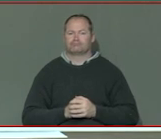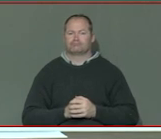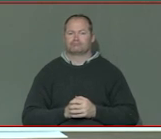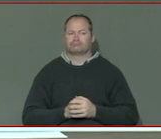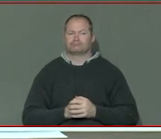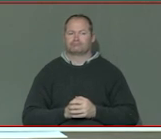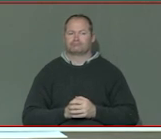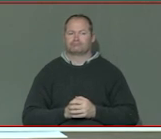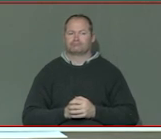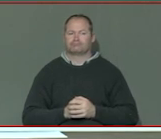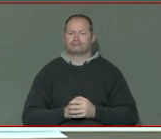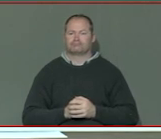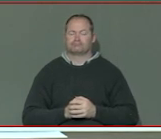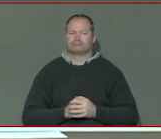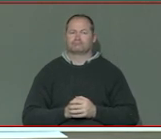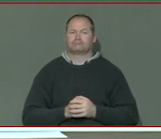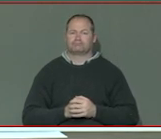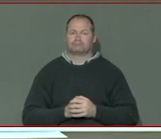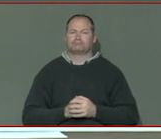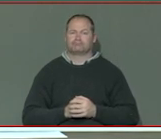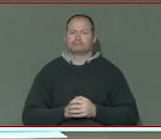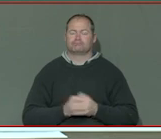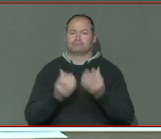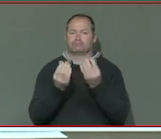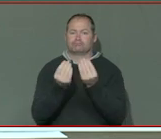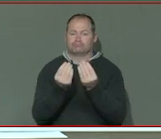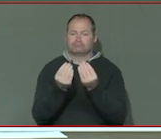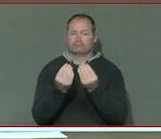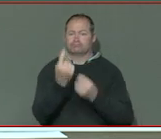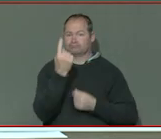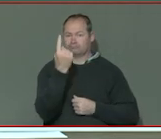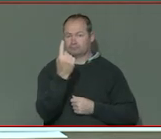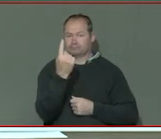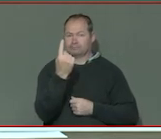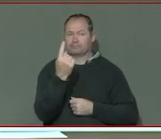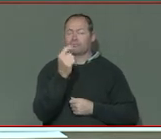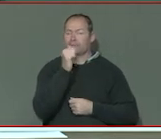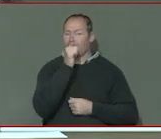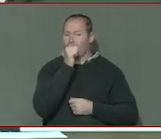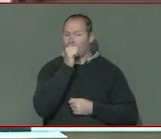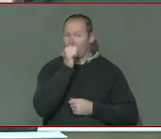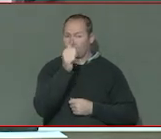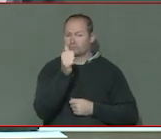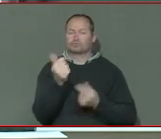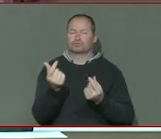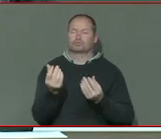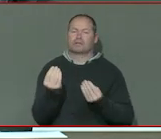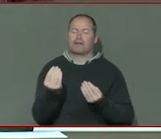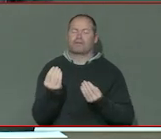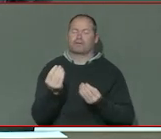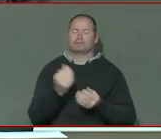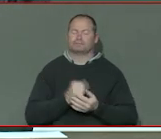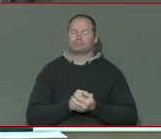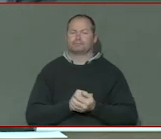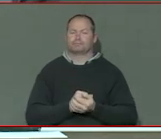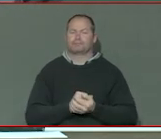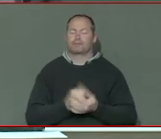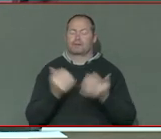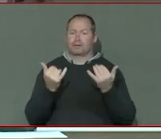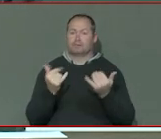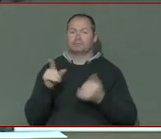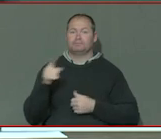H. All right. Number one, they did do on the answer book, but let's look at it. They say a